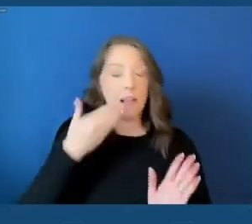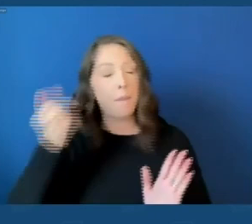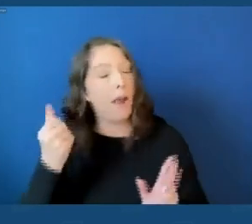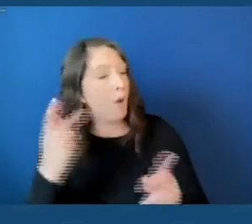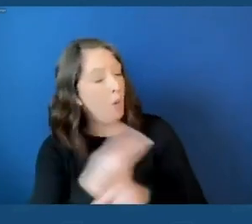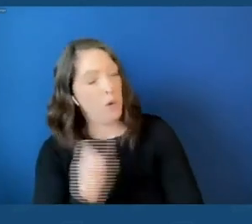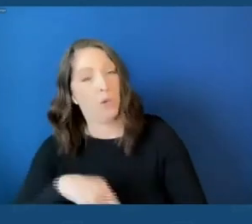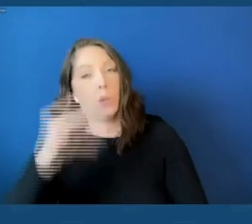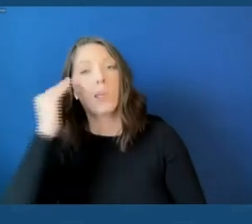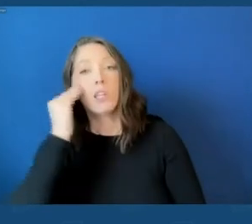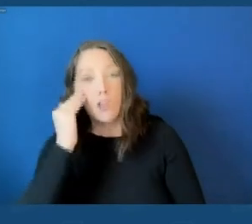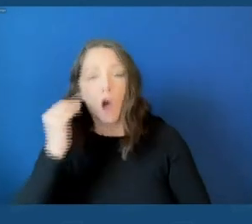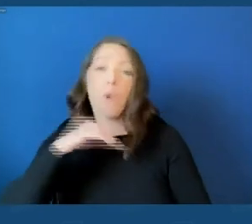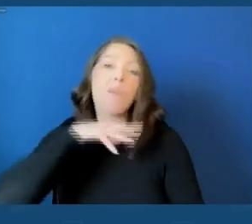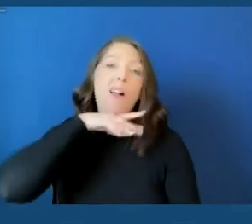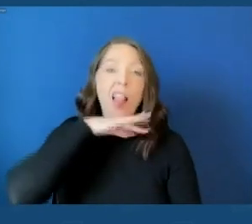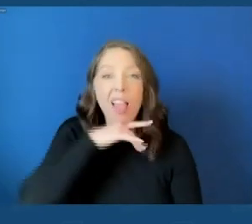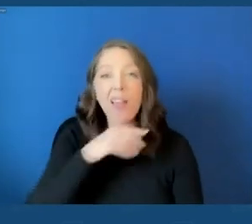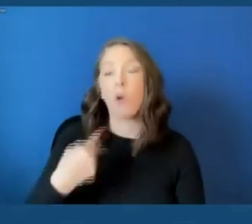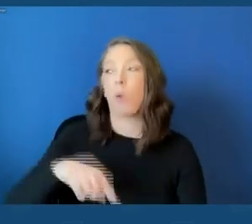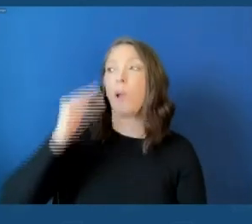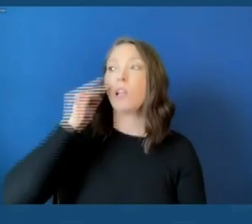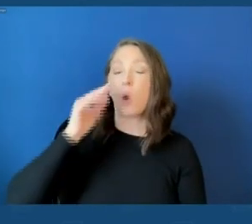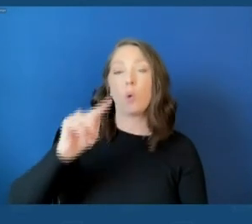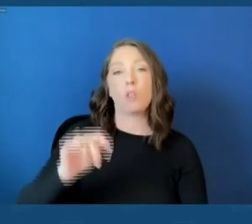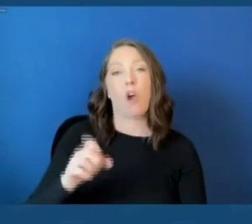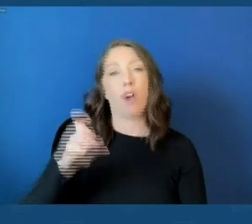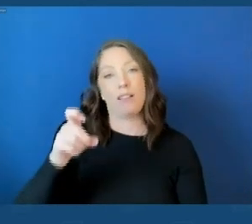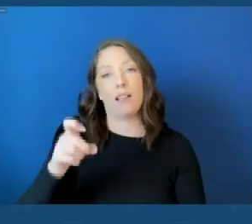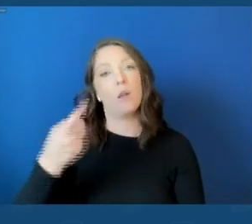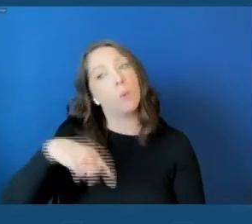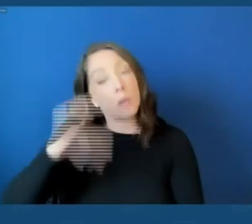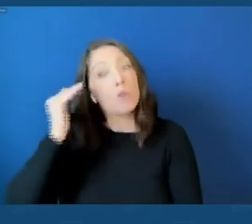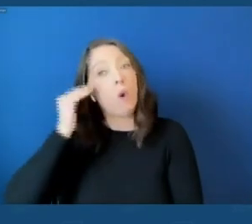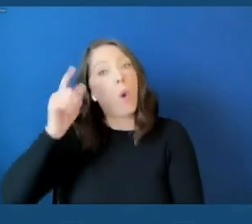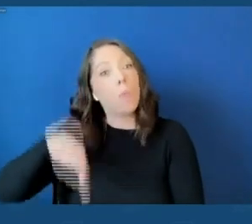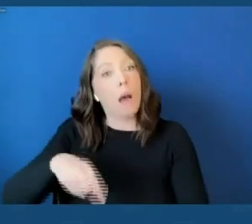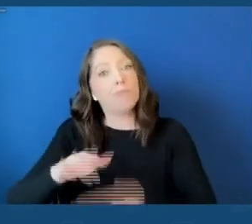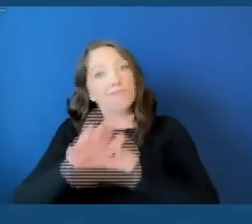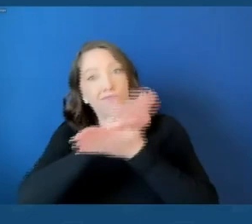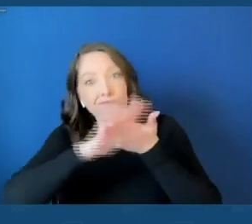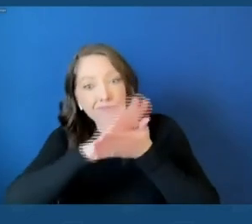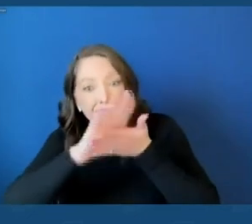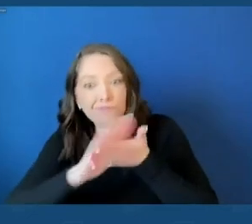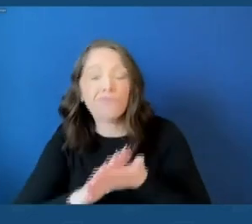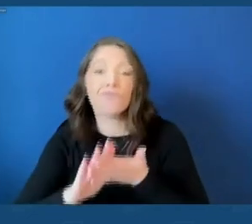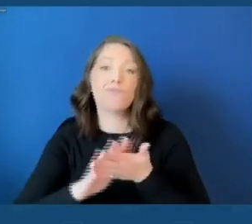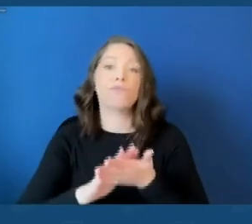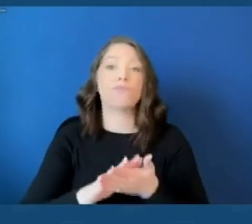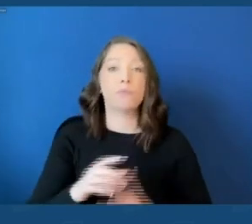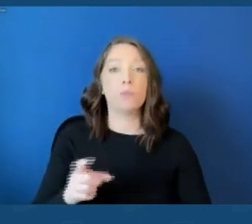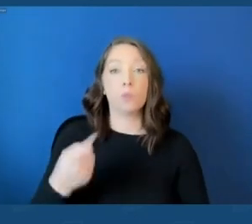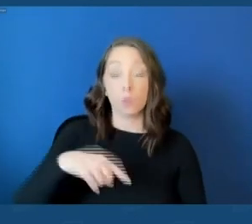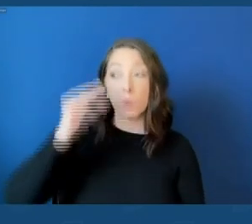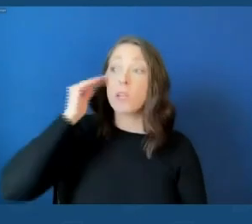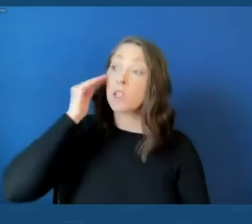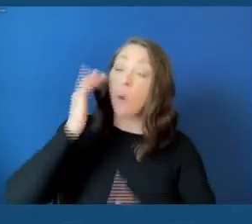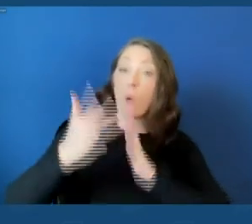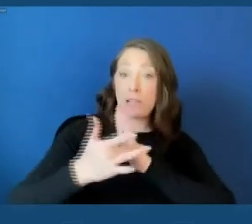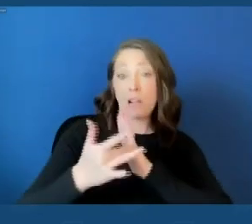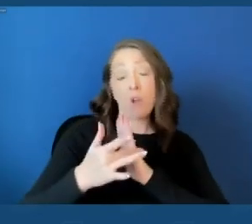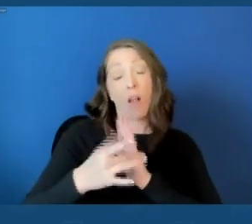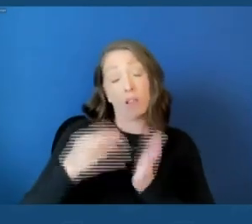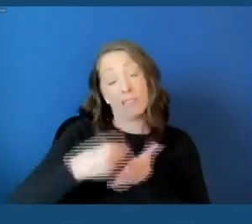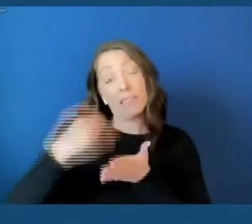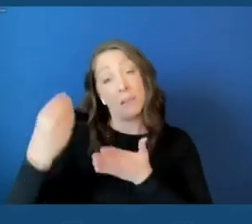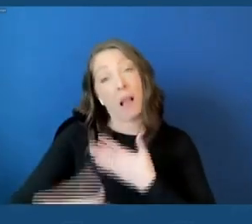we know that they're toxics, and we know they need to get cleaned up. We also know the technology is rather expensive. So